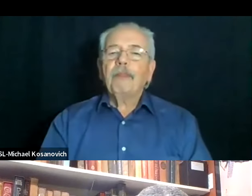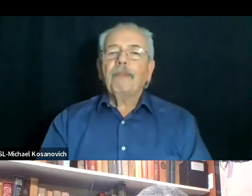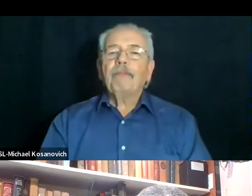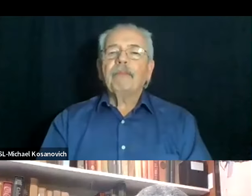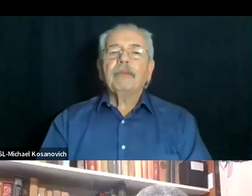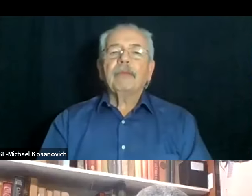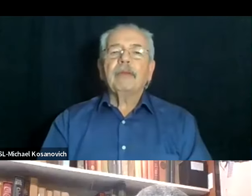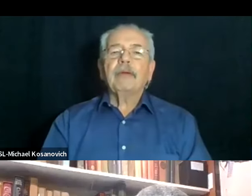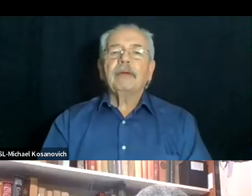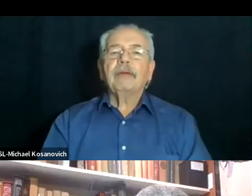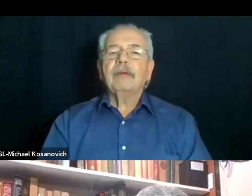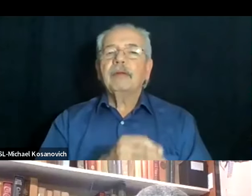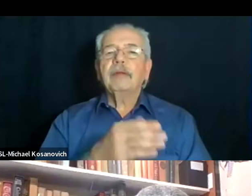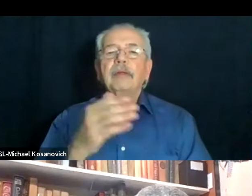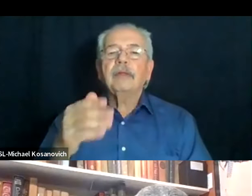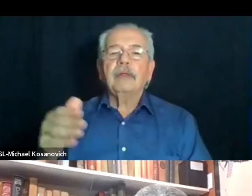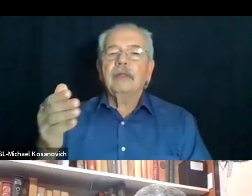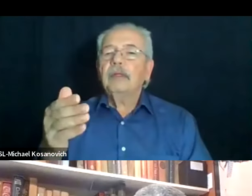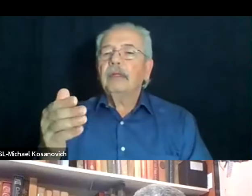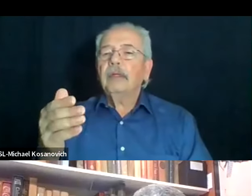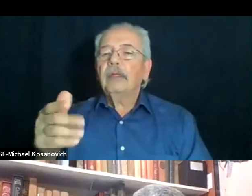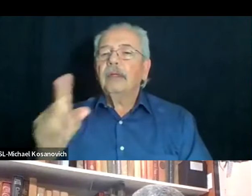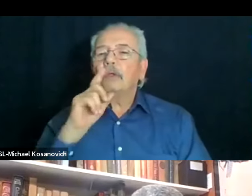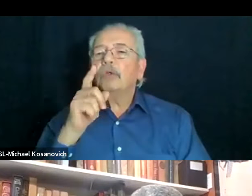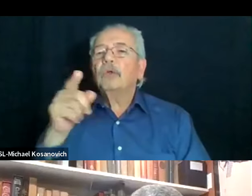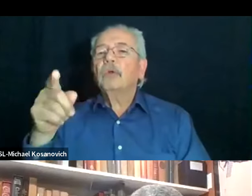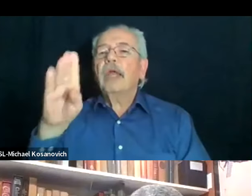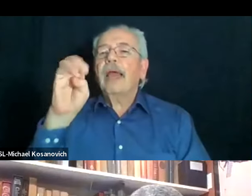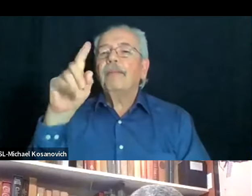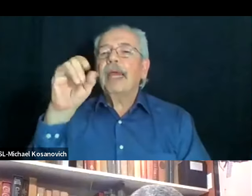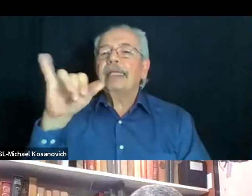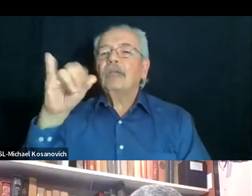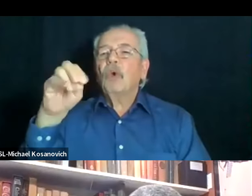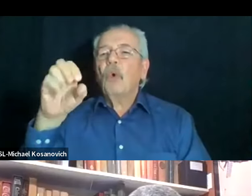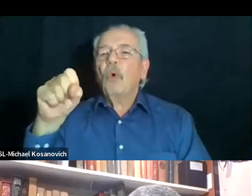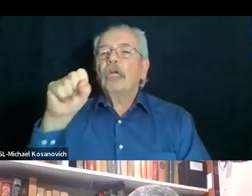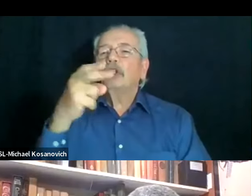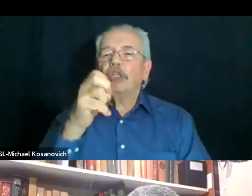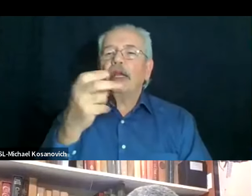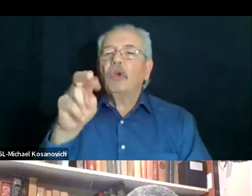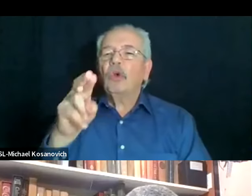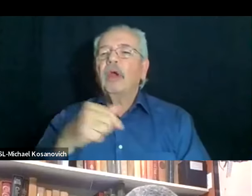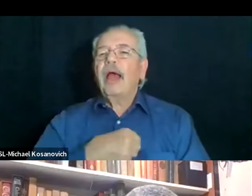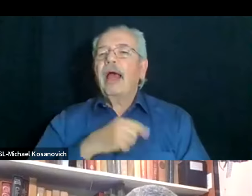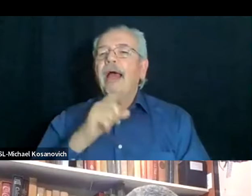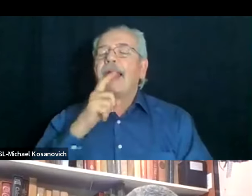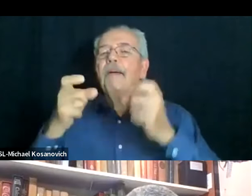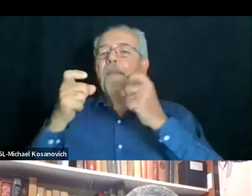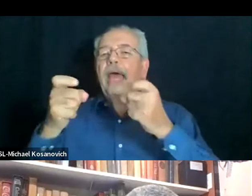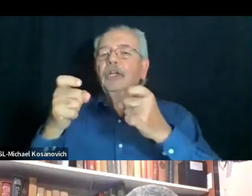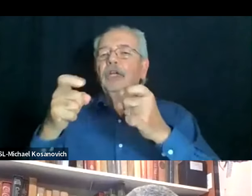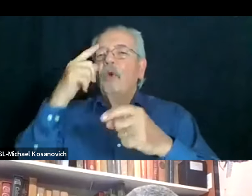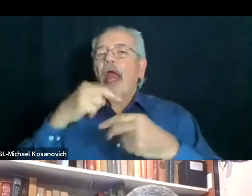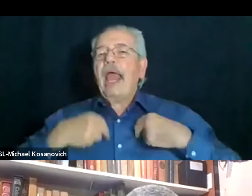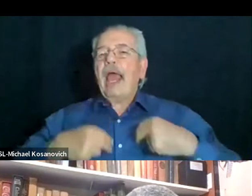And then Betsy, would you introduce yourself, please? Sure. Hi, my name is Betsy Jones, she, her. I am the managing principal for Health